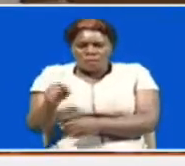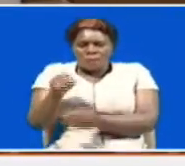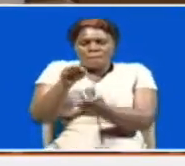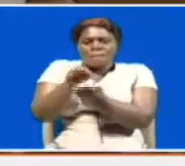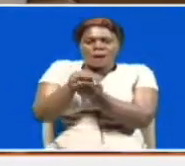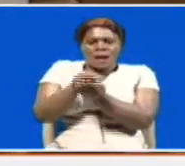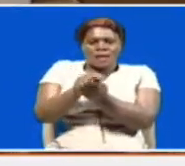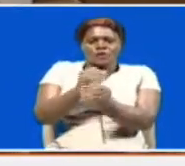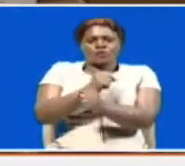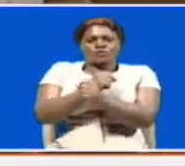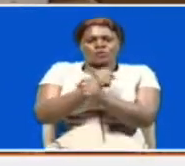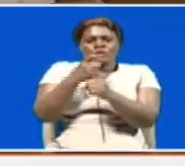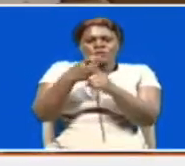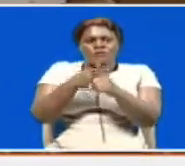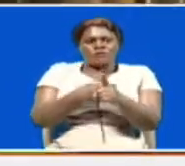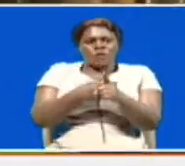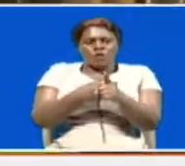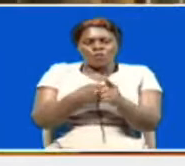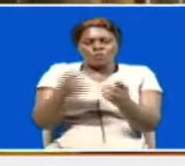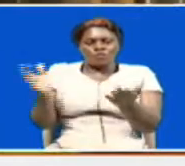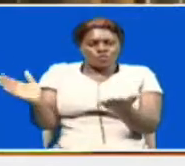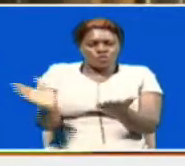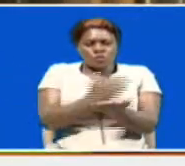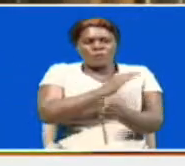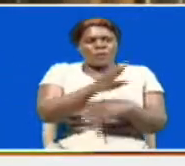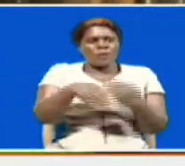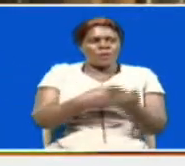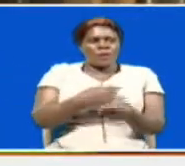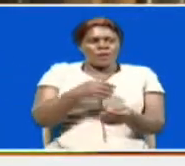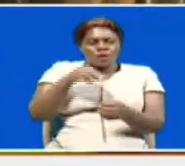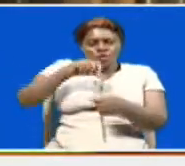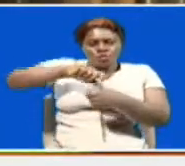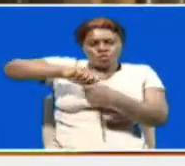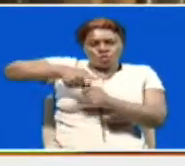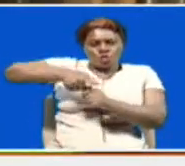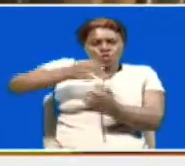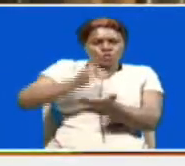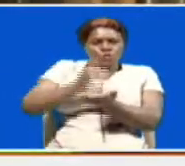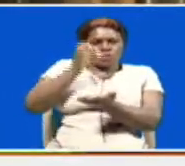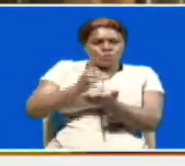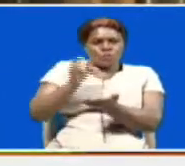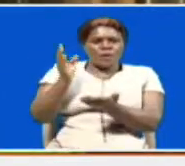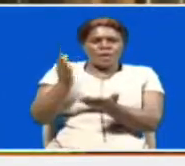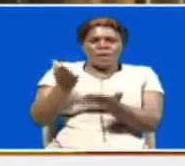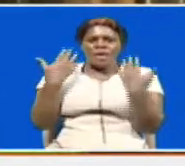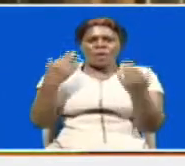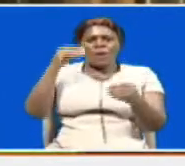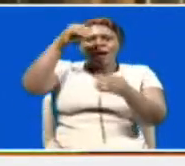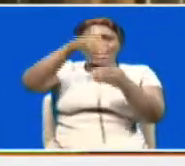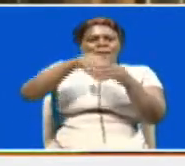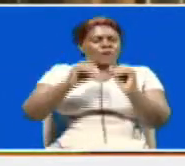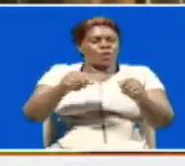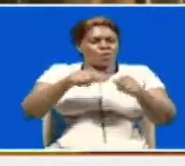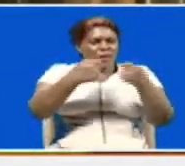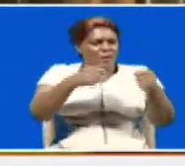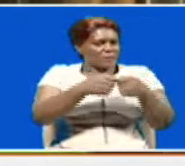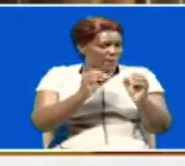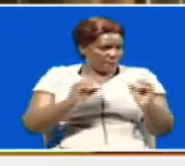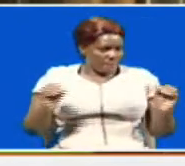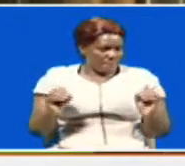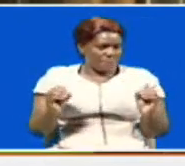bank to protect them from extinction. Ukifunga kwa chupa, hewa haiwezi ingia ndani iharibu mbegu,